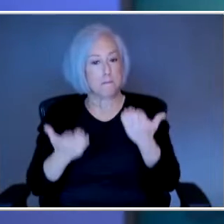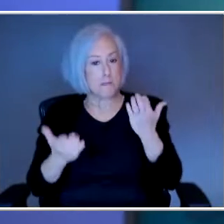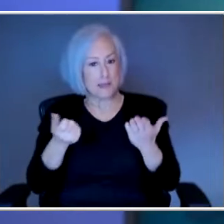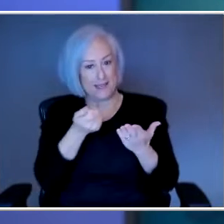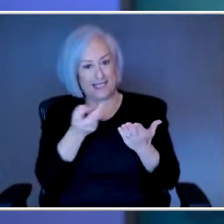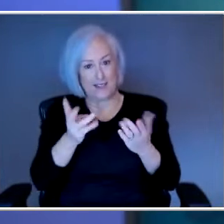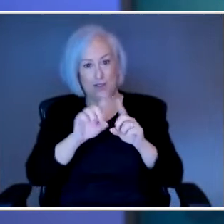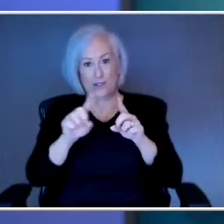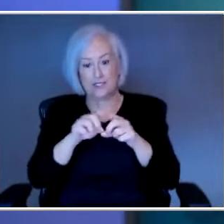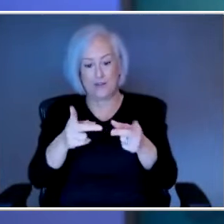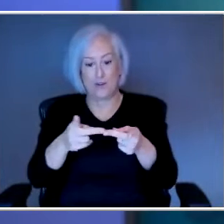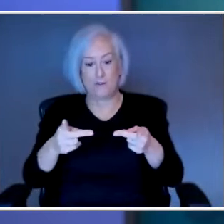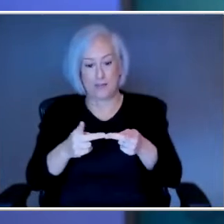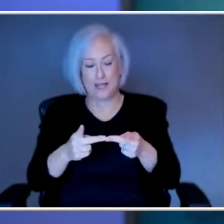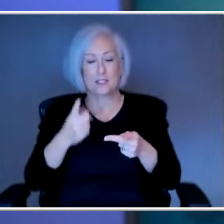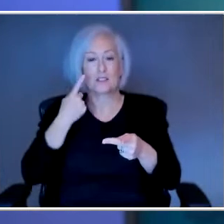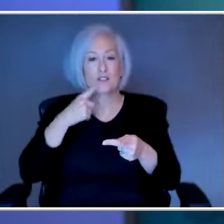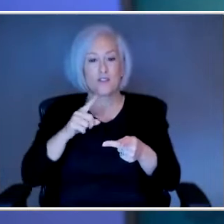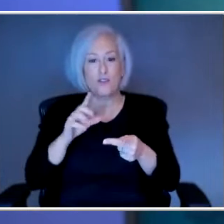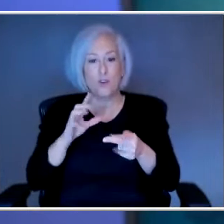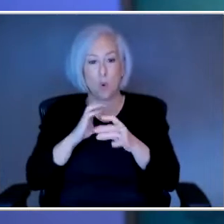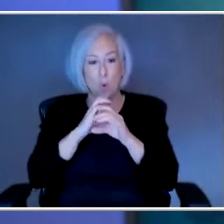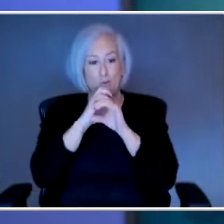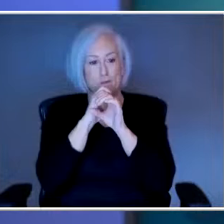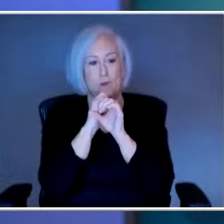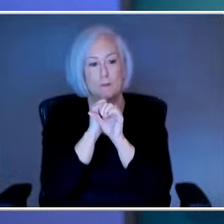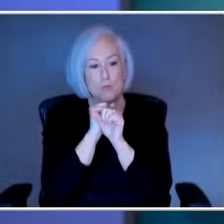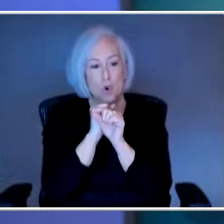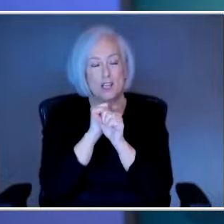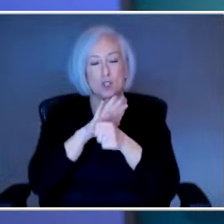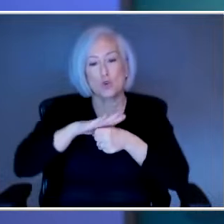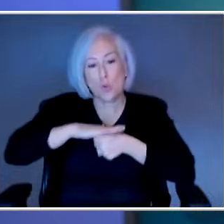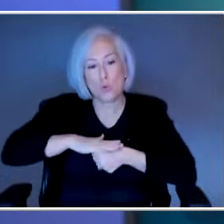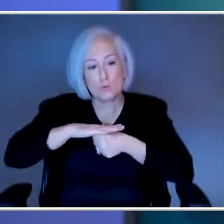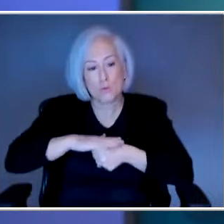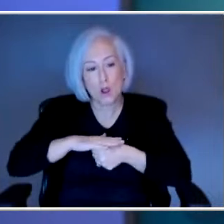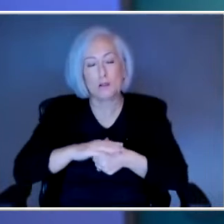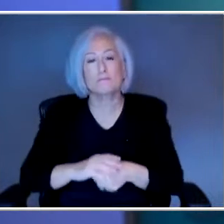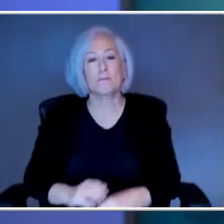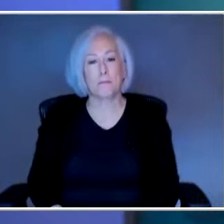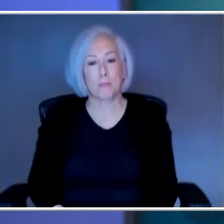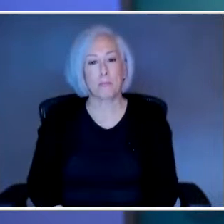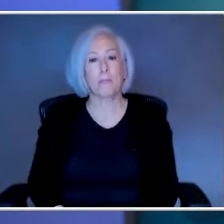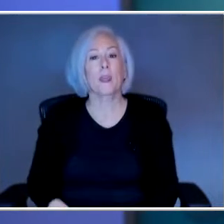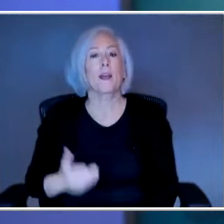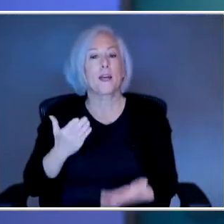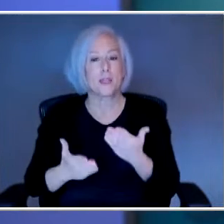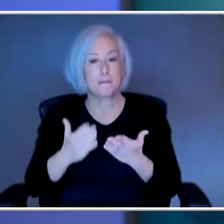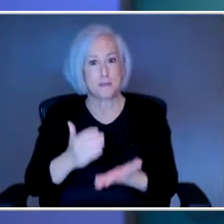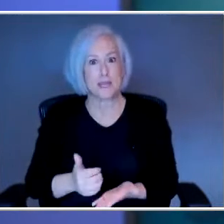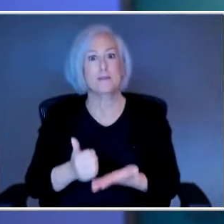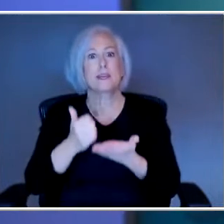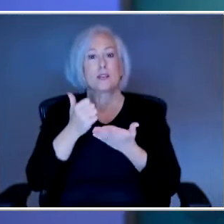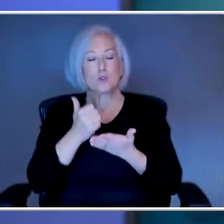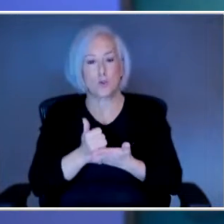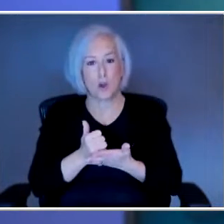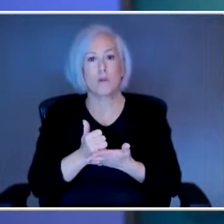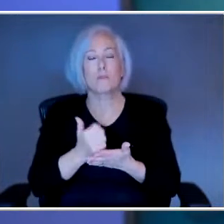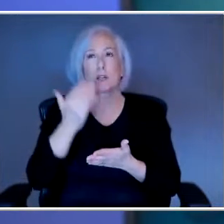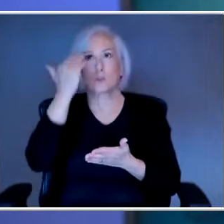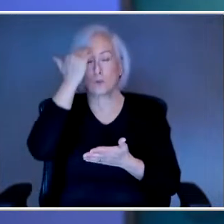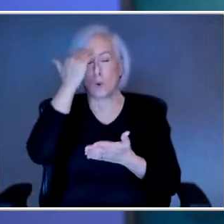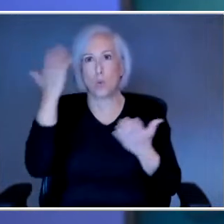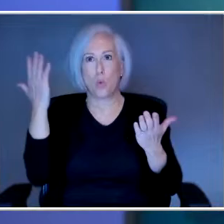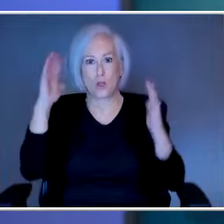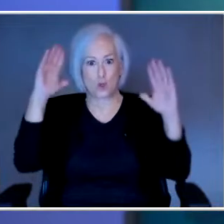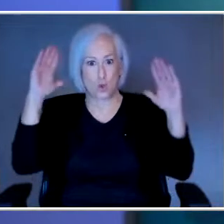much preclude or have ruled them in for carpal tunnel surgery, but really frame expectations, because fixing a nerve at the level